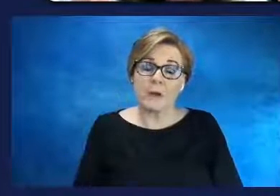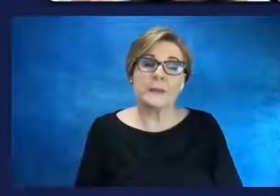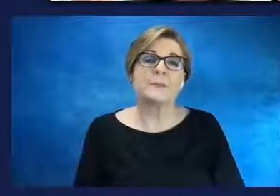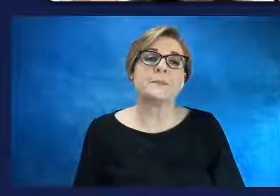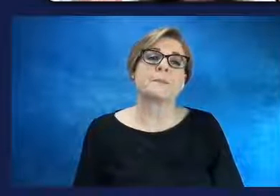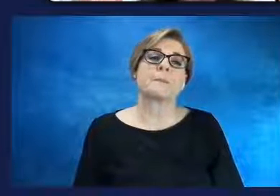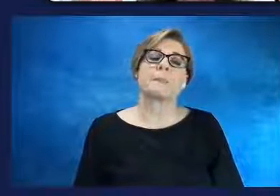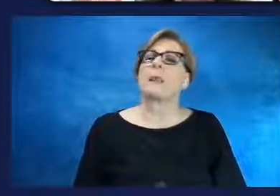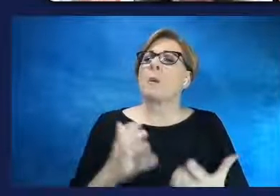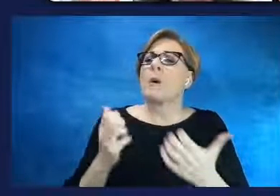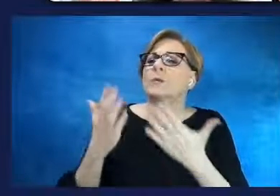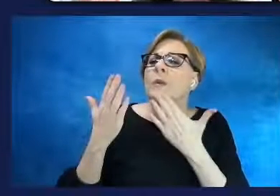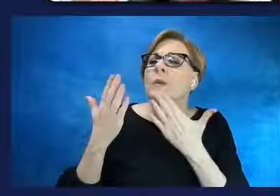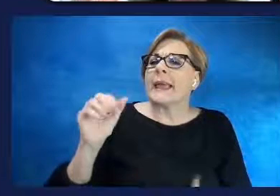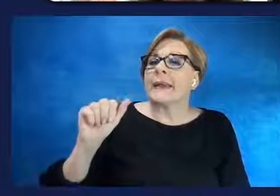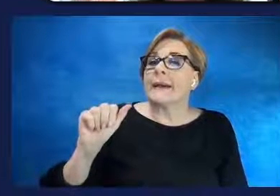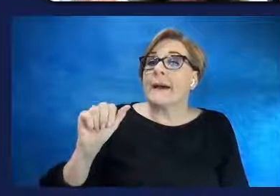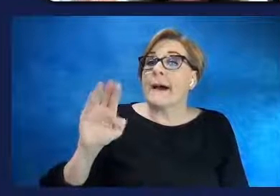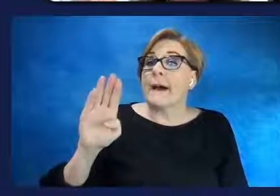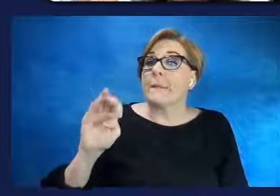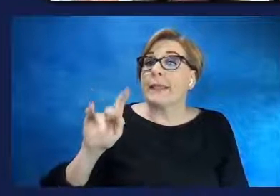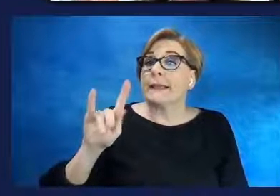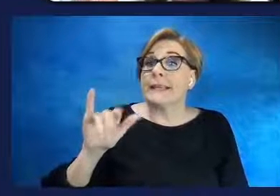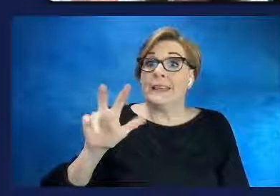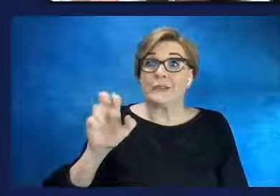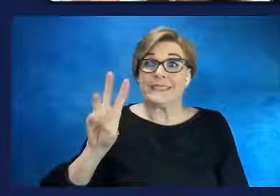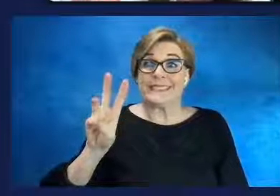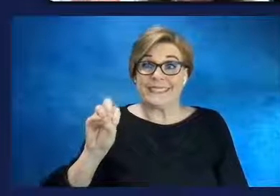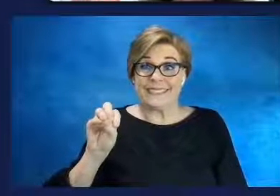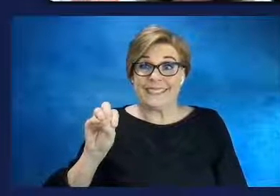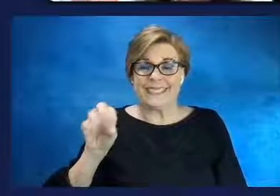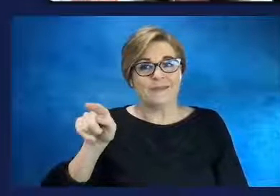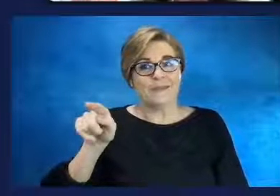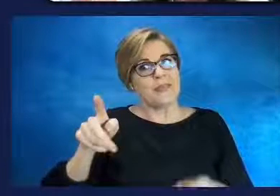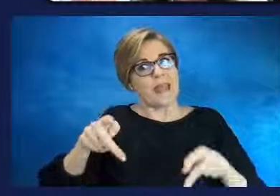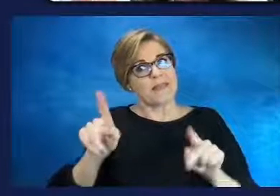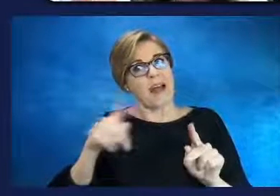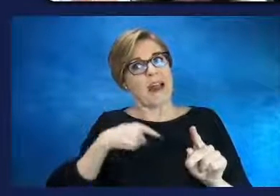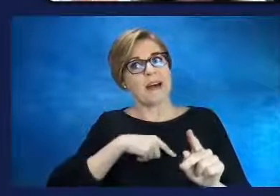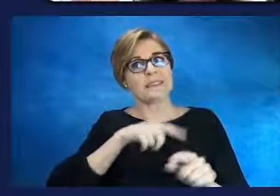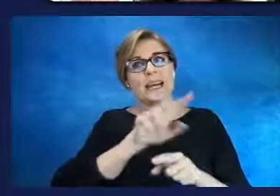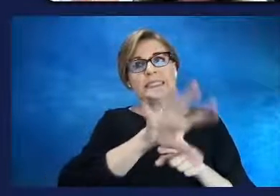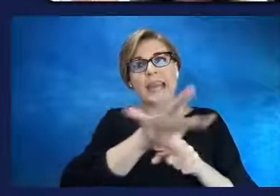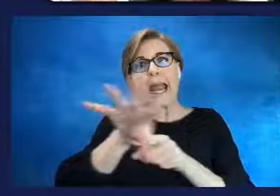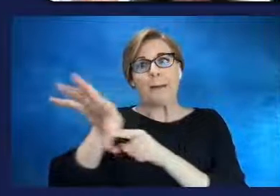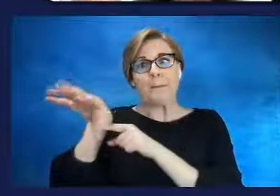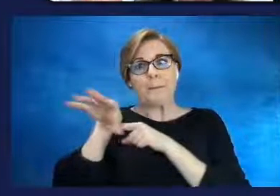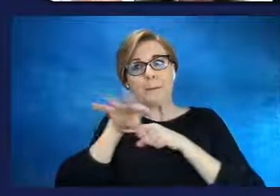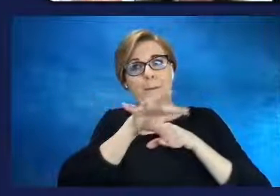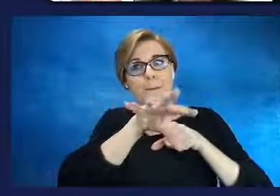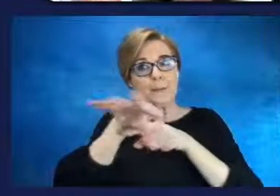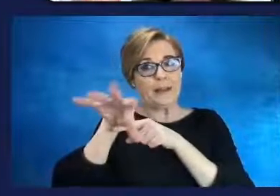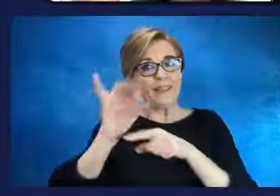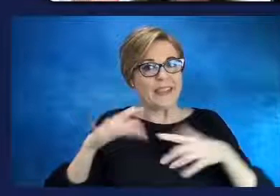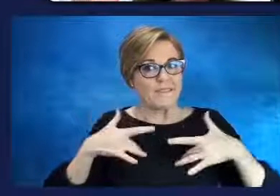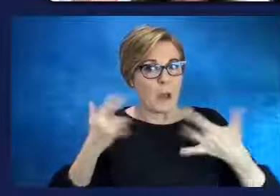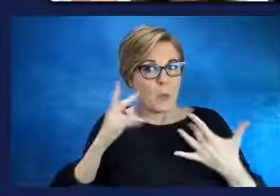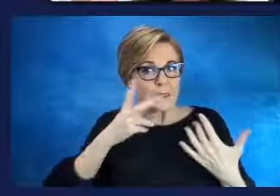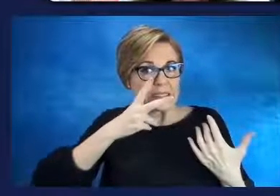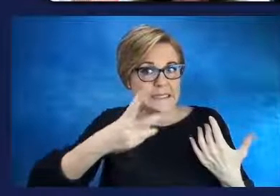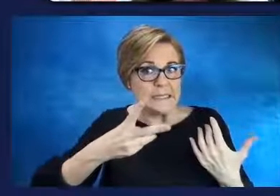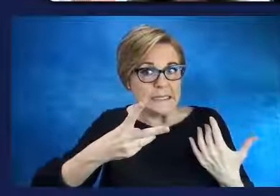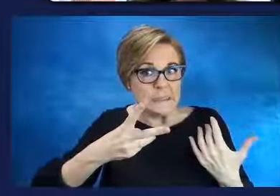at Ability 360, who kindly allowed us to tape the event portion that you'll see here in the workshop at their